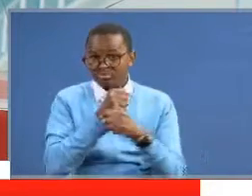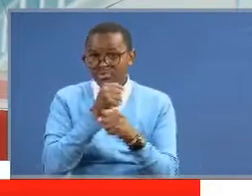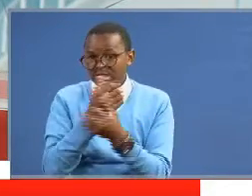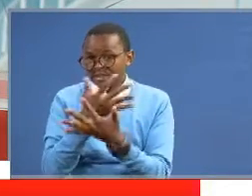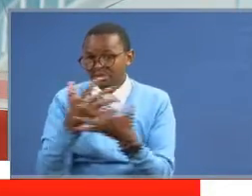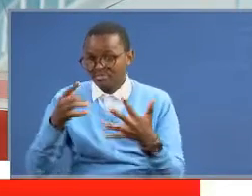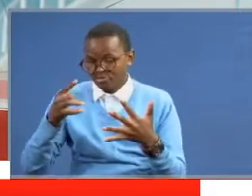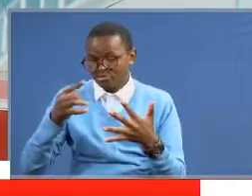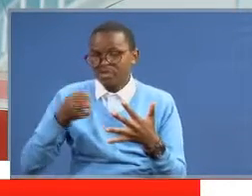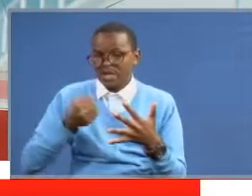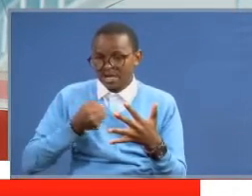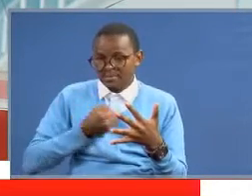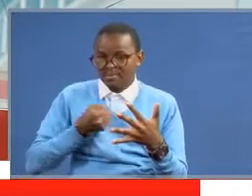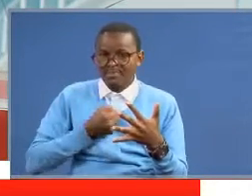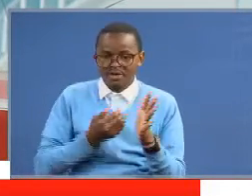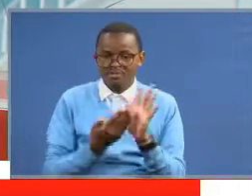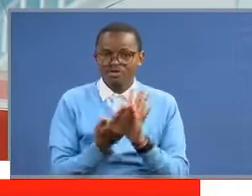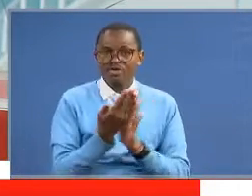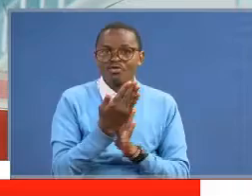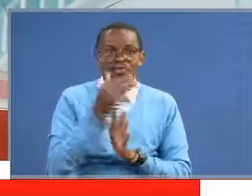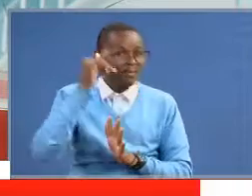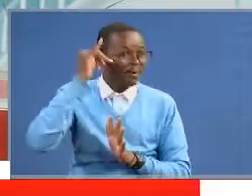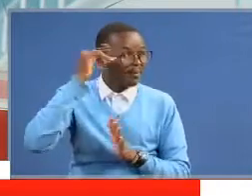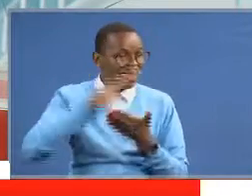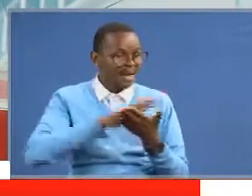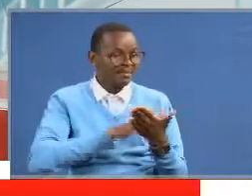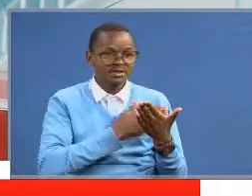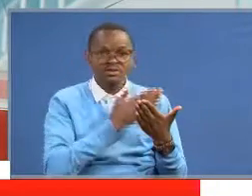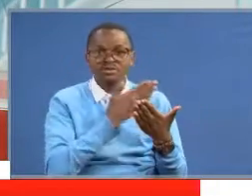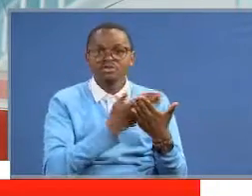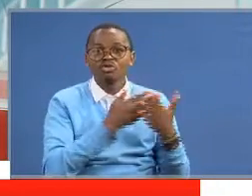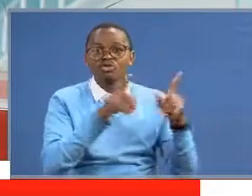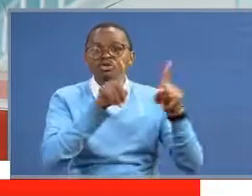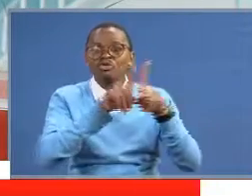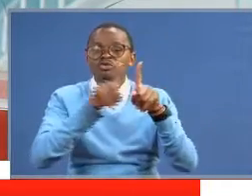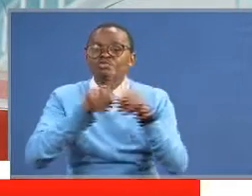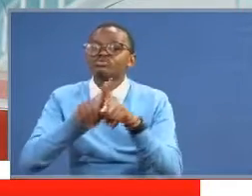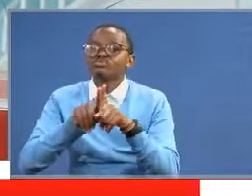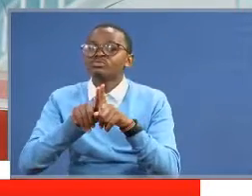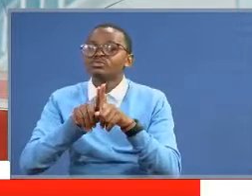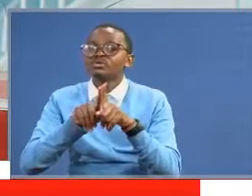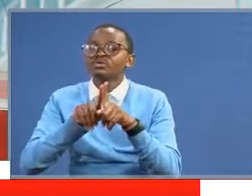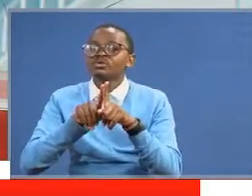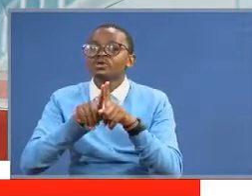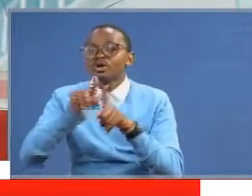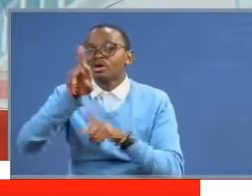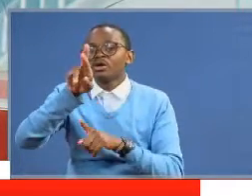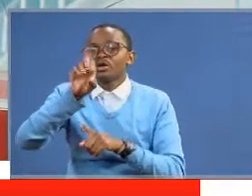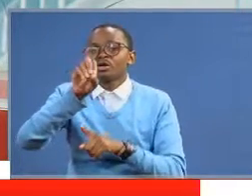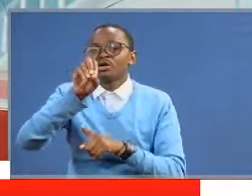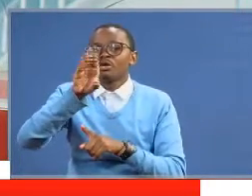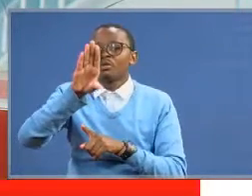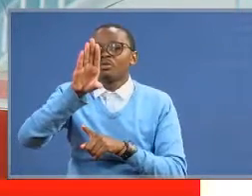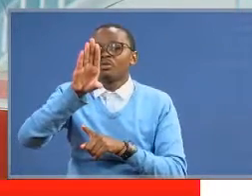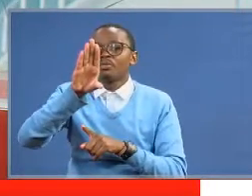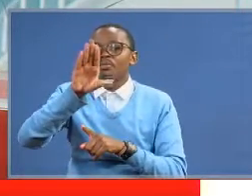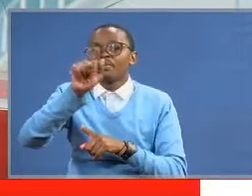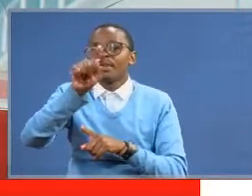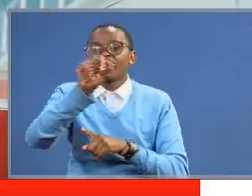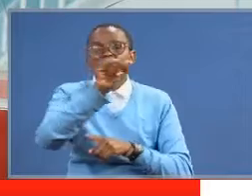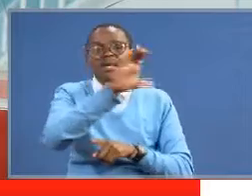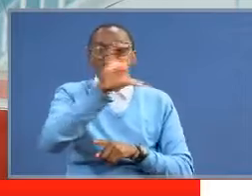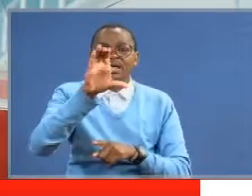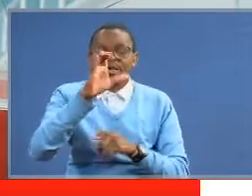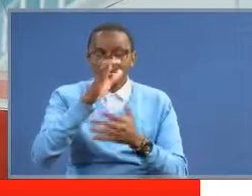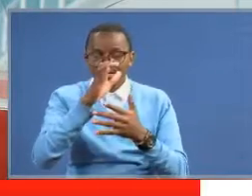Some of these girls are able even to develop mobile applications. They're also able to develop like robotics items for themselves that solves